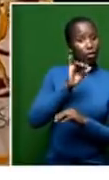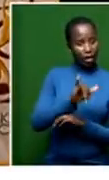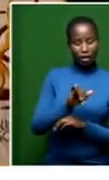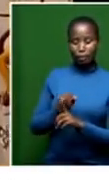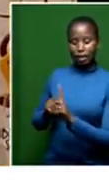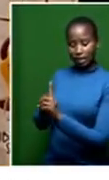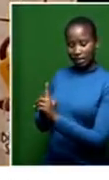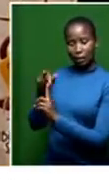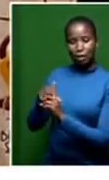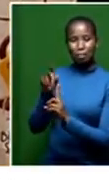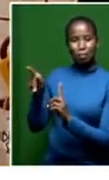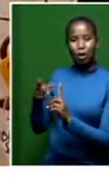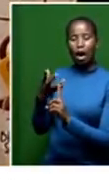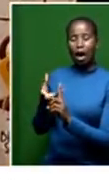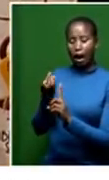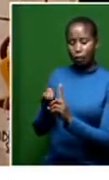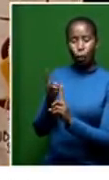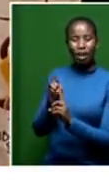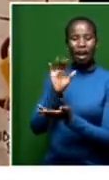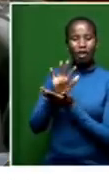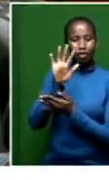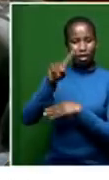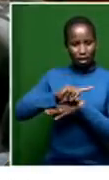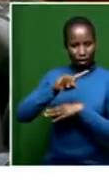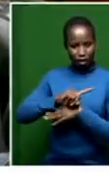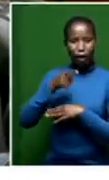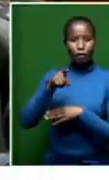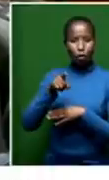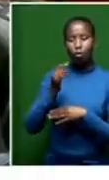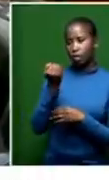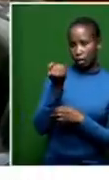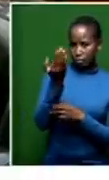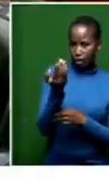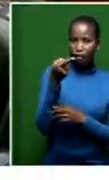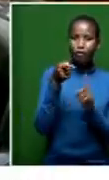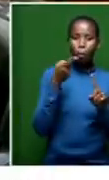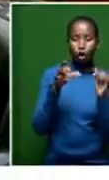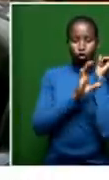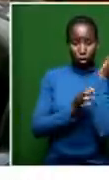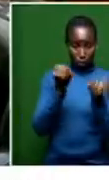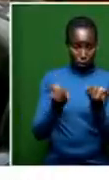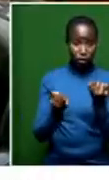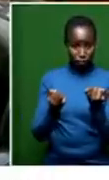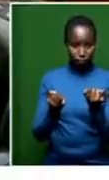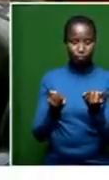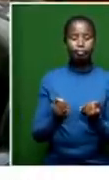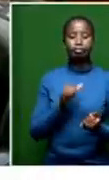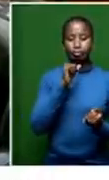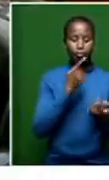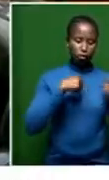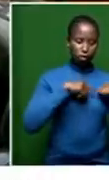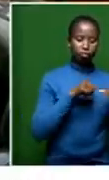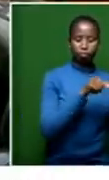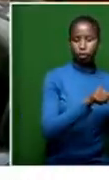in 10 or 15 days' time, she might apply to the Constitutional Court. We proceeded because nothing